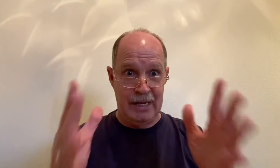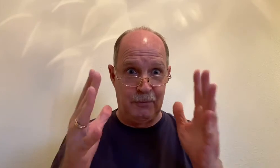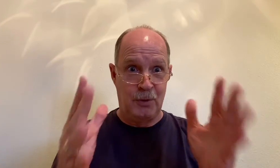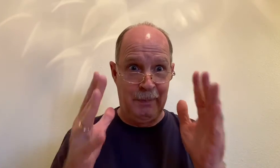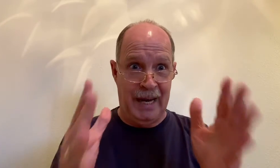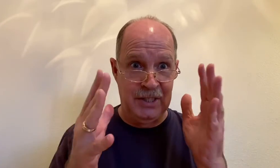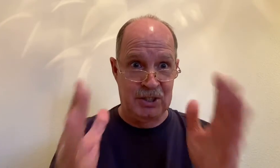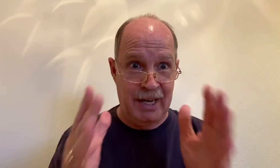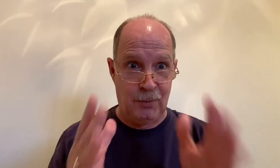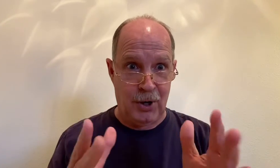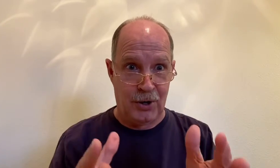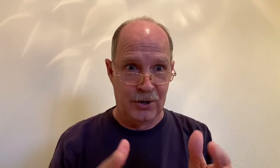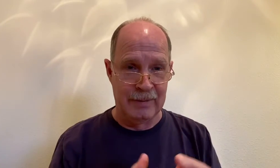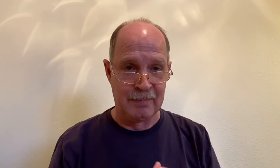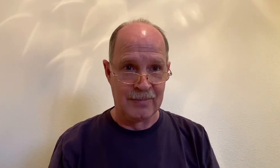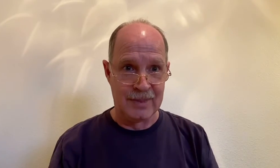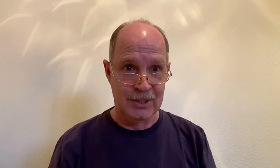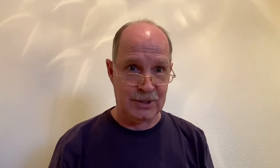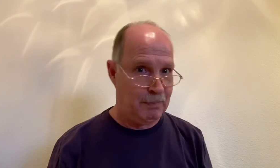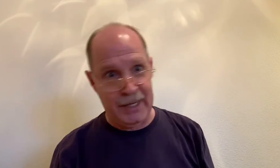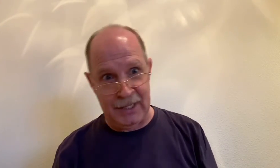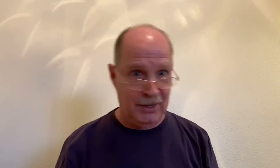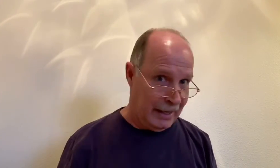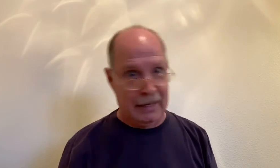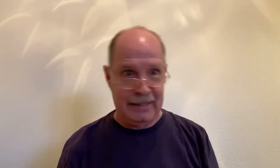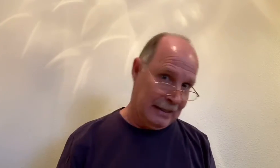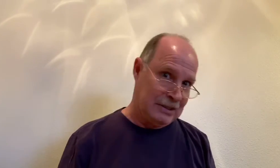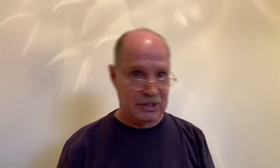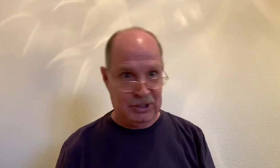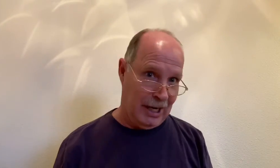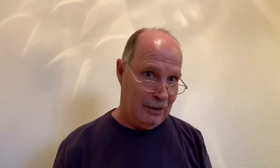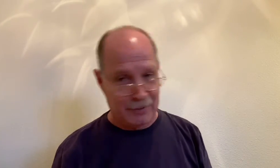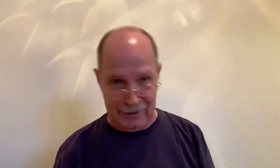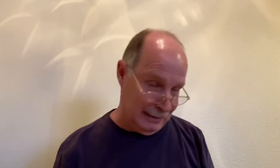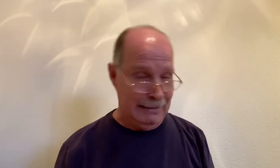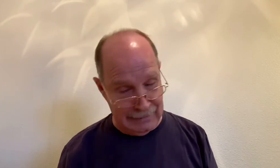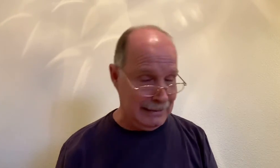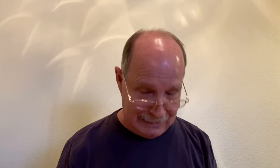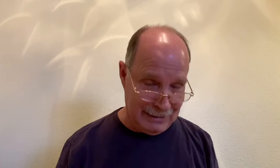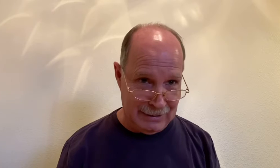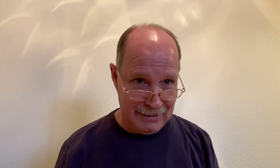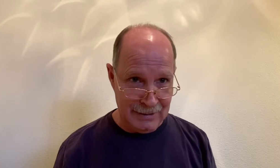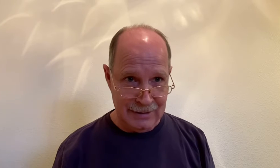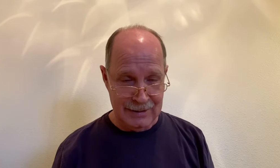just waiting for the man to say a word. Just banging your head against the shaft there.